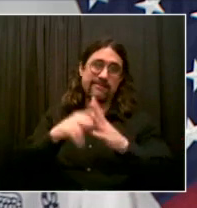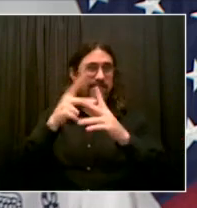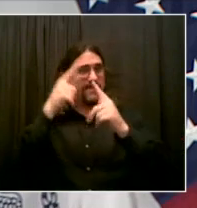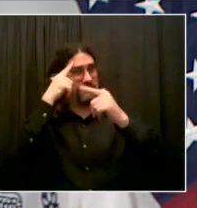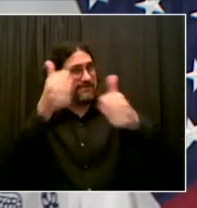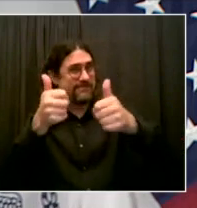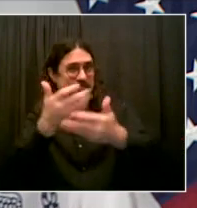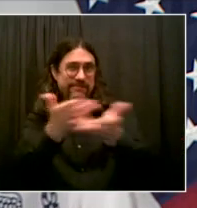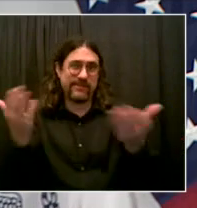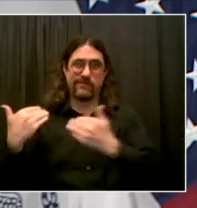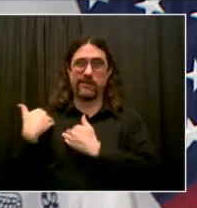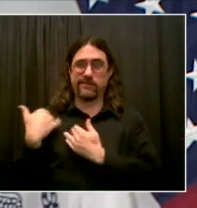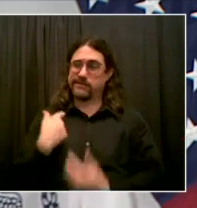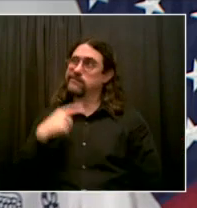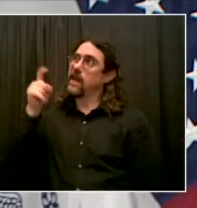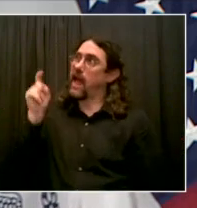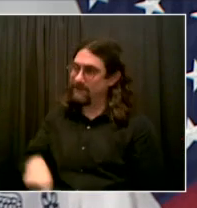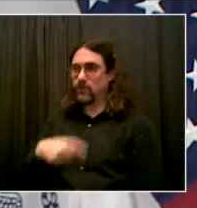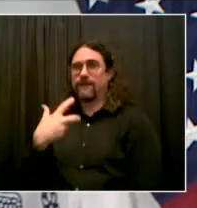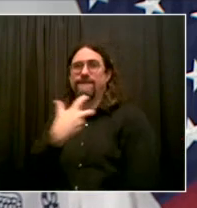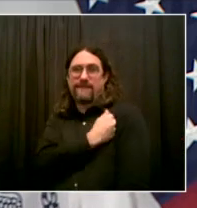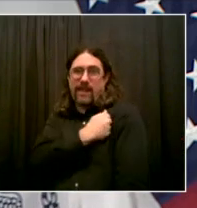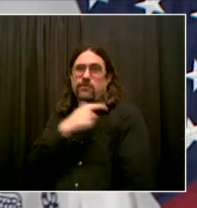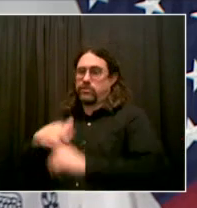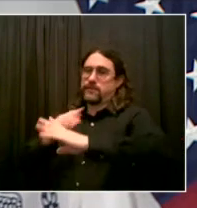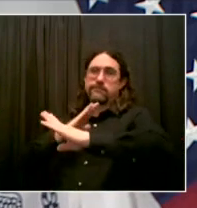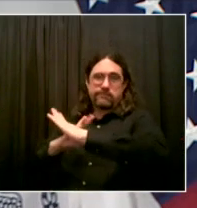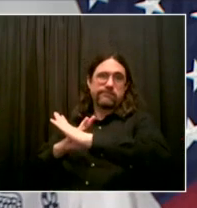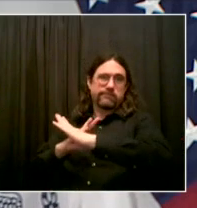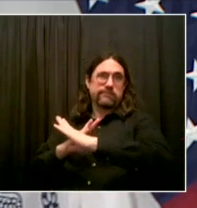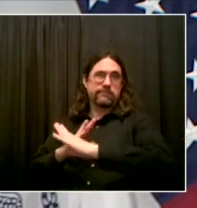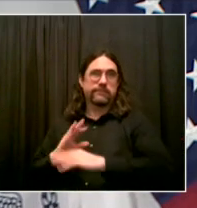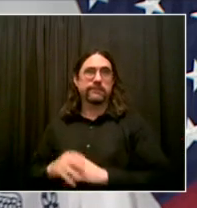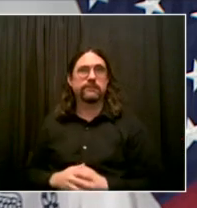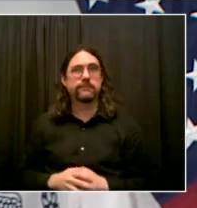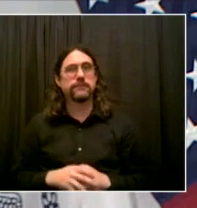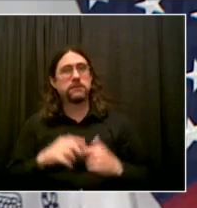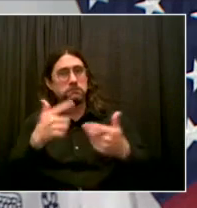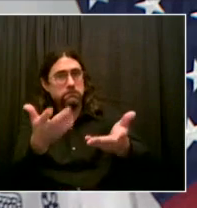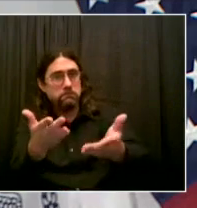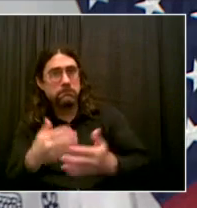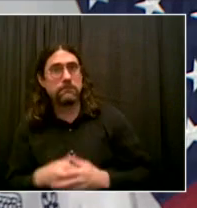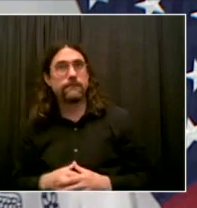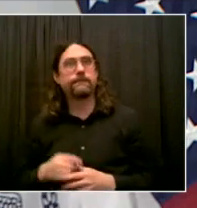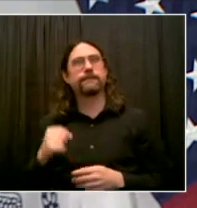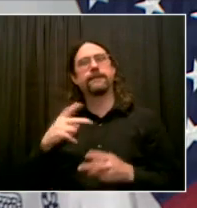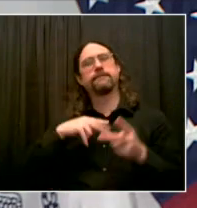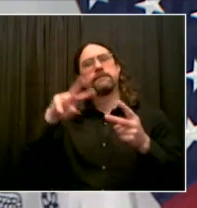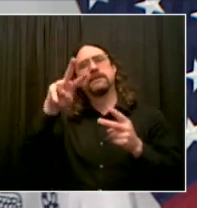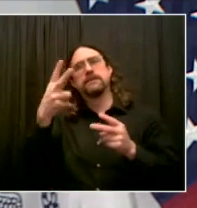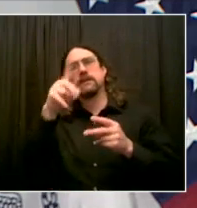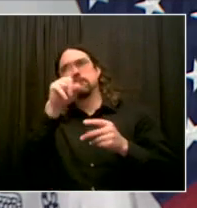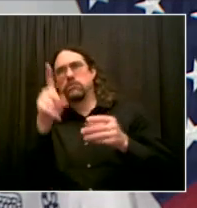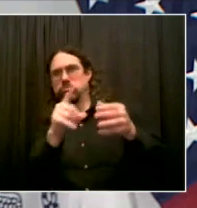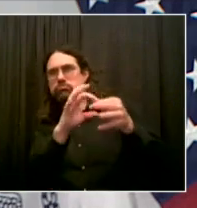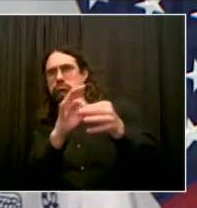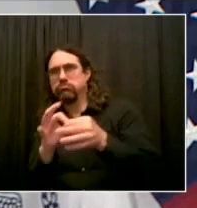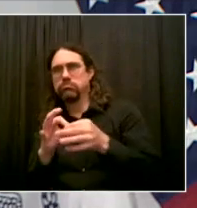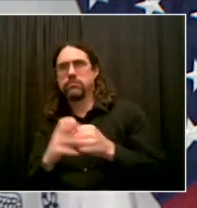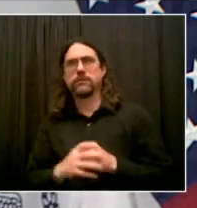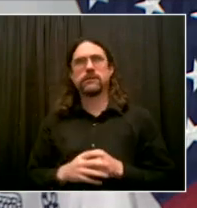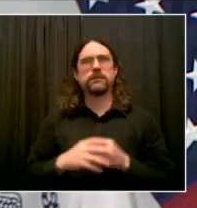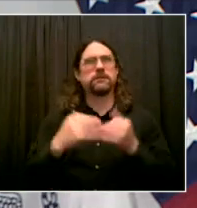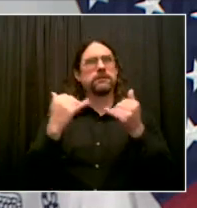restrictions getting relaxed this week as it relates to indoor dining. Bar seating comes back today. Capacity goes up to 75% on